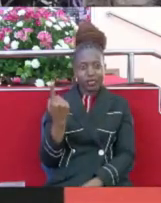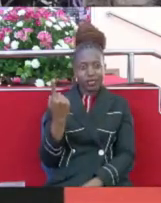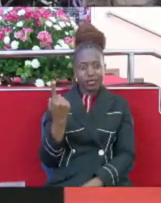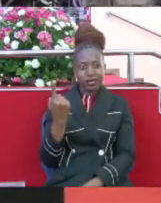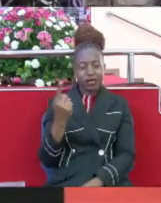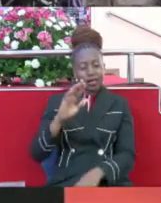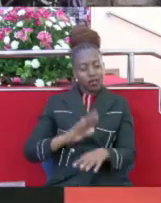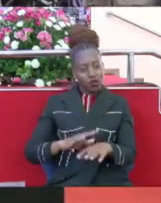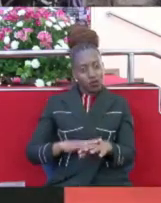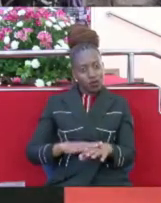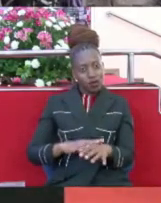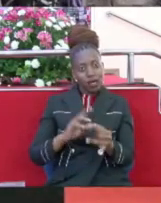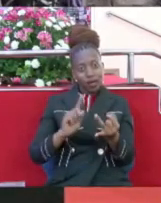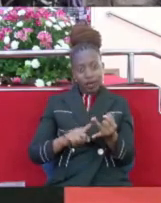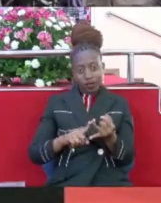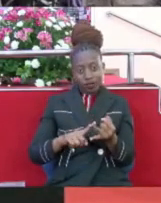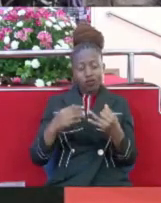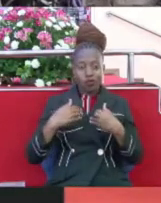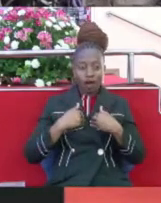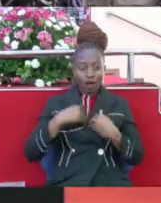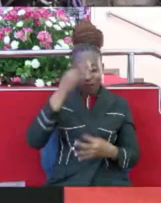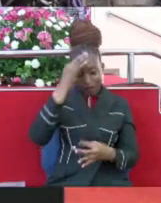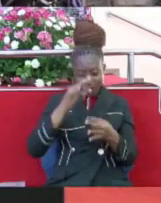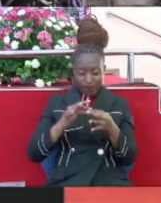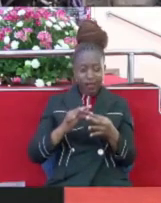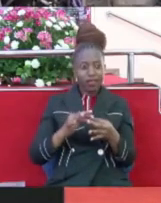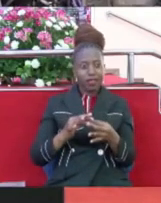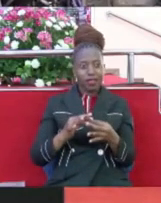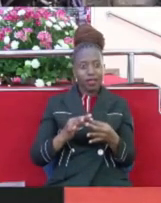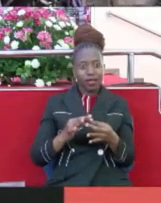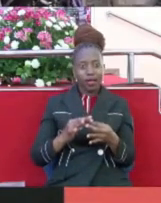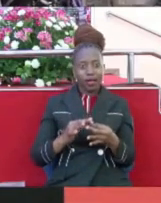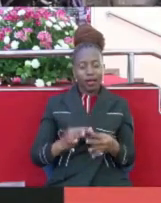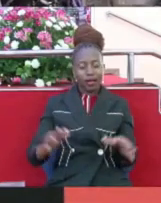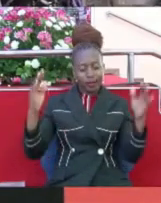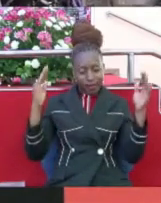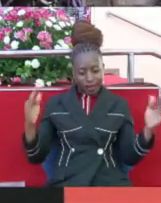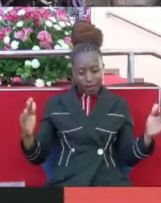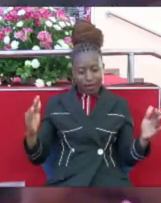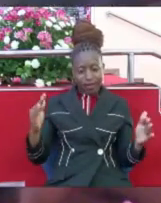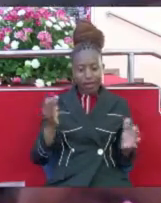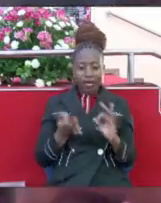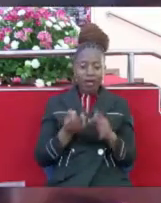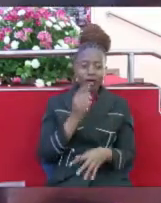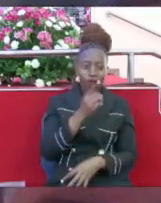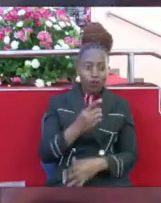to have faith, number two. But it will even be greater for you to have a double portion of the